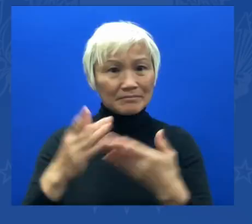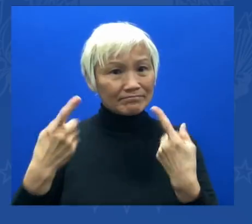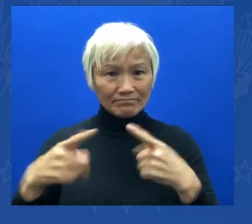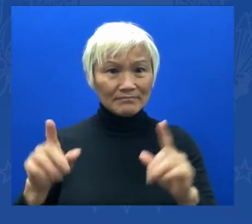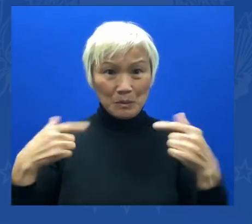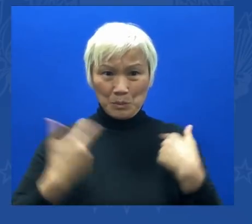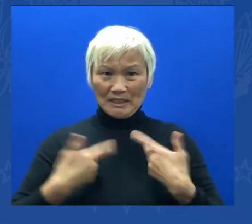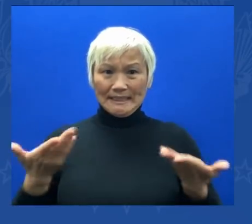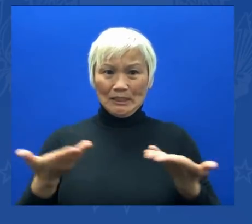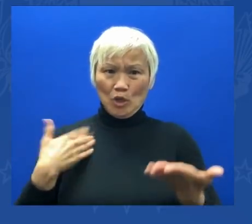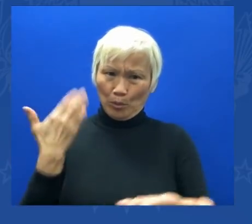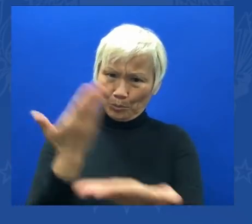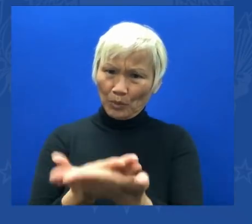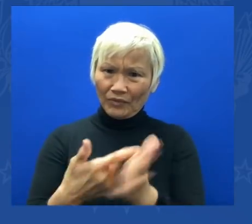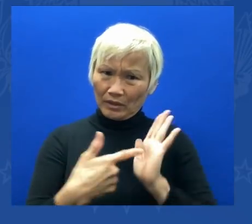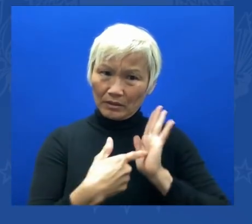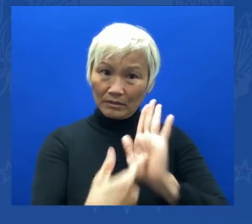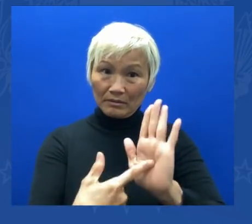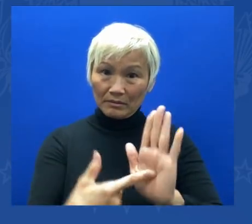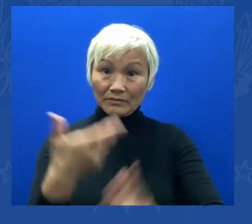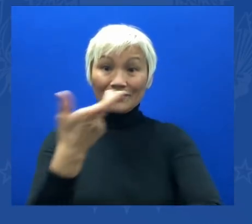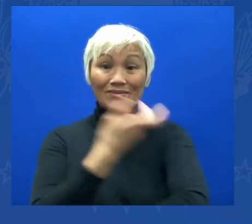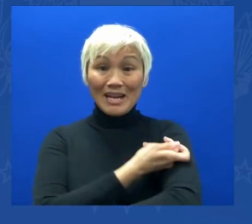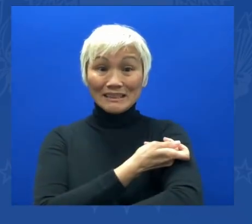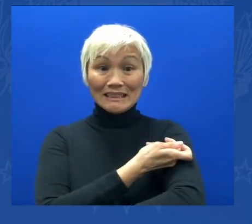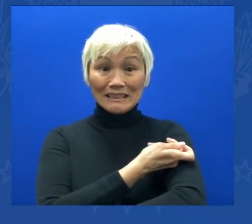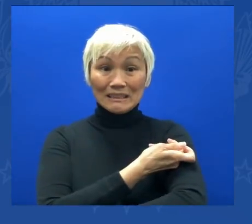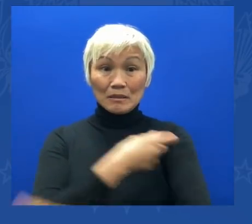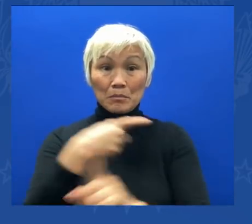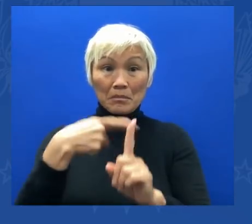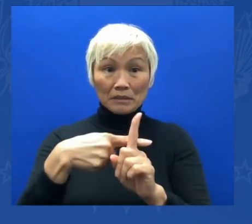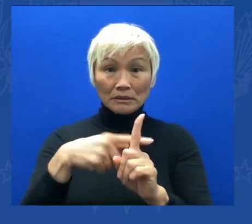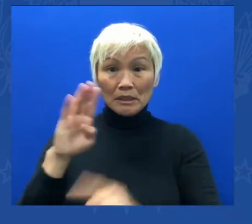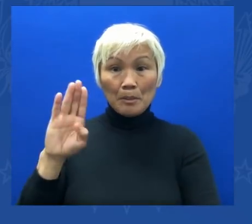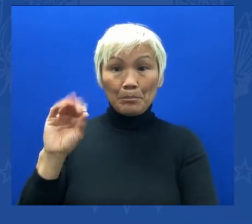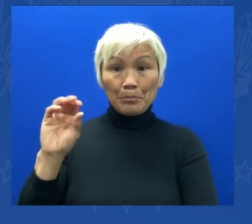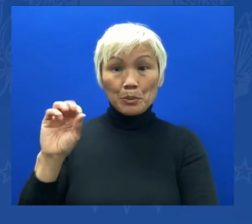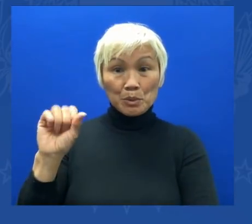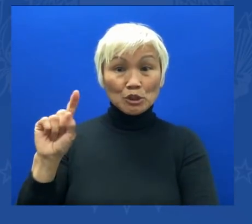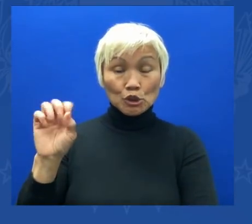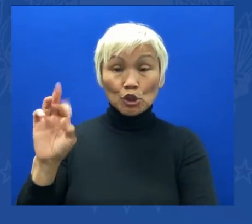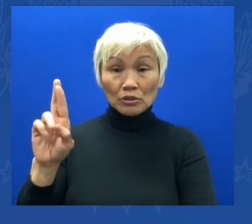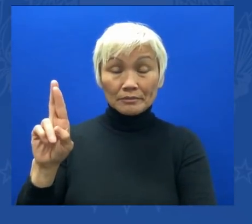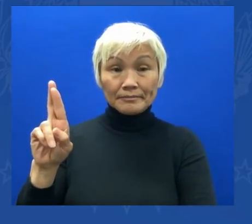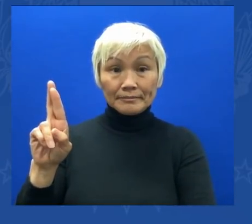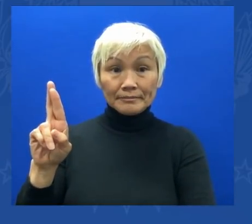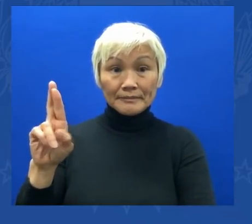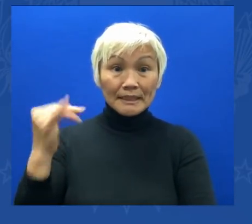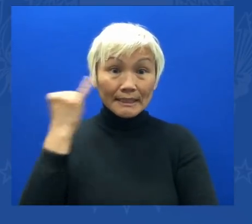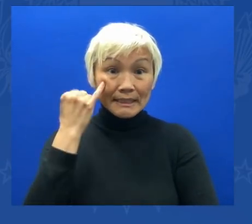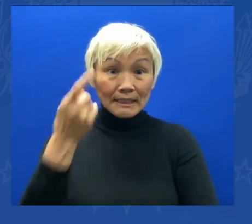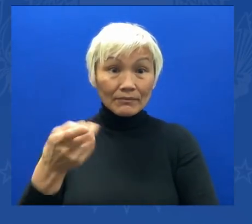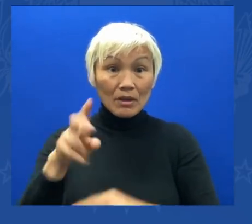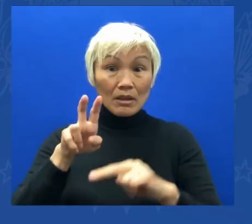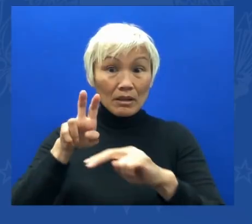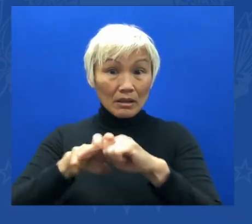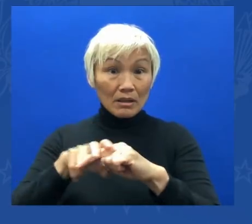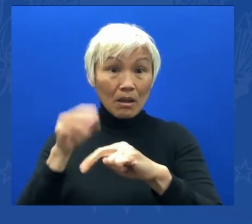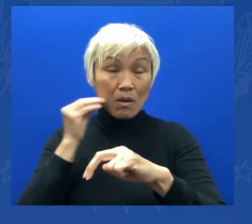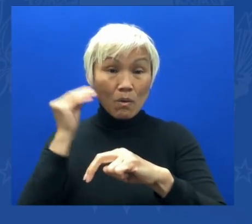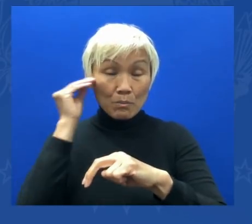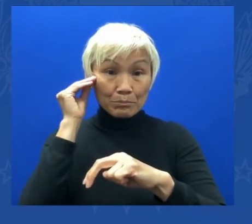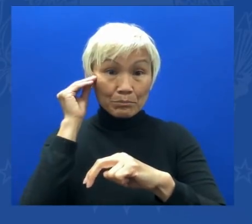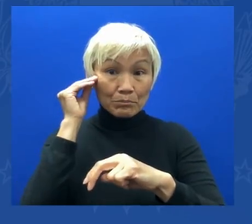So if you're at home watching this and you're wondering how to do that, just contact your favorite Fox News